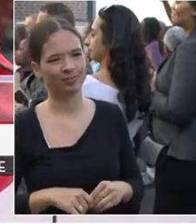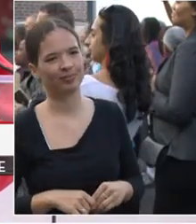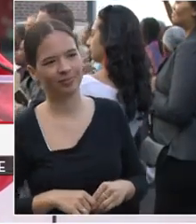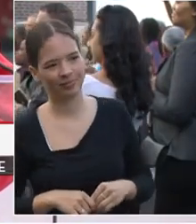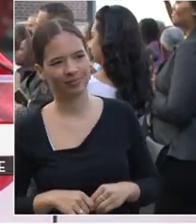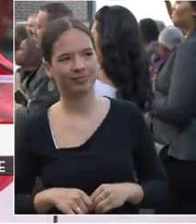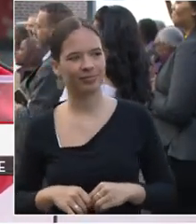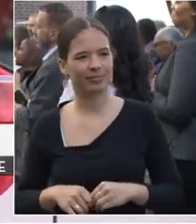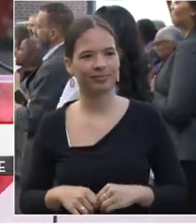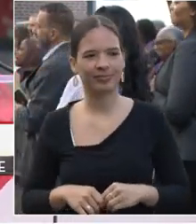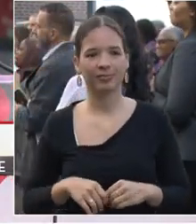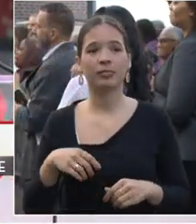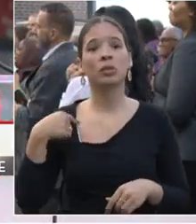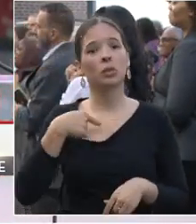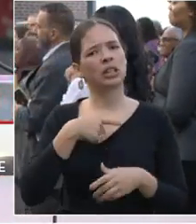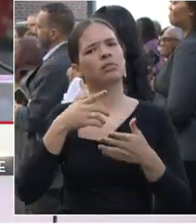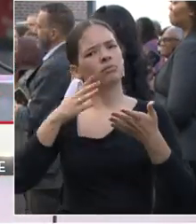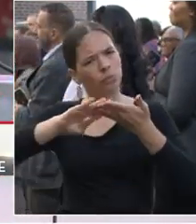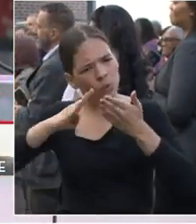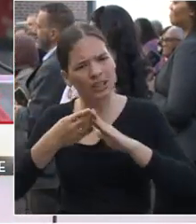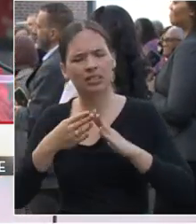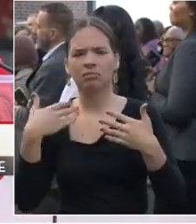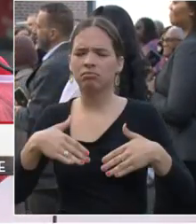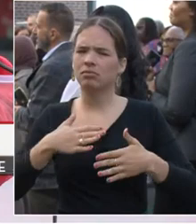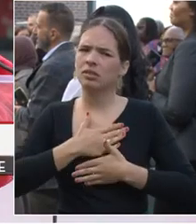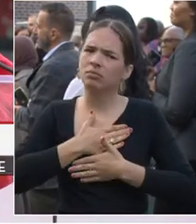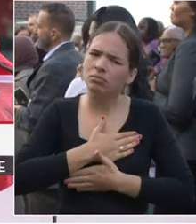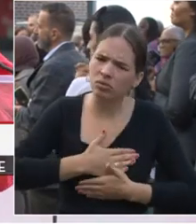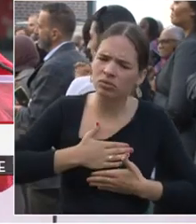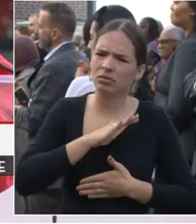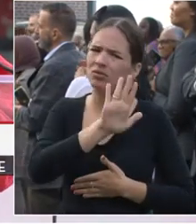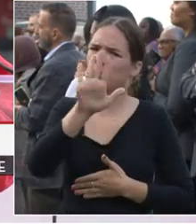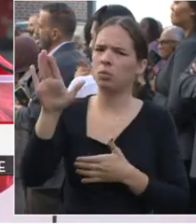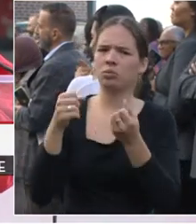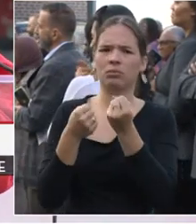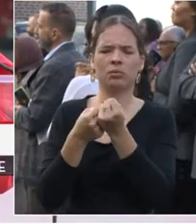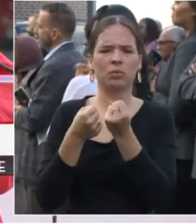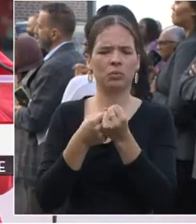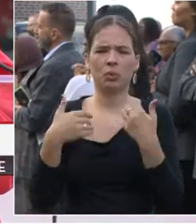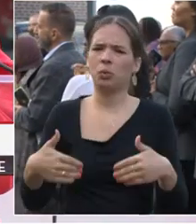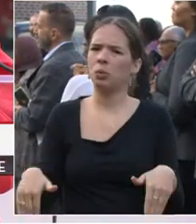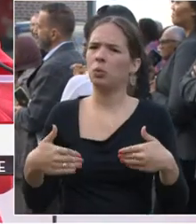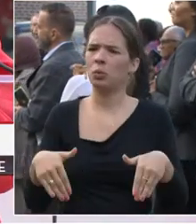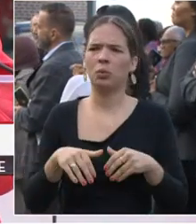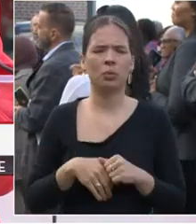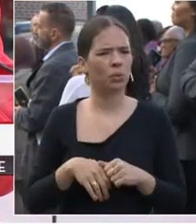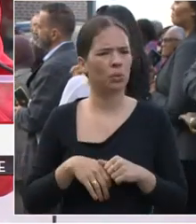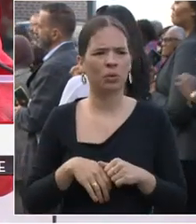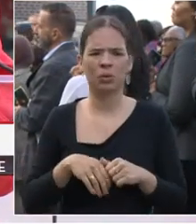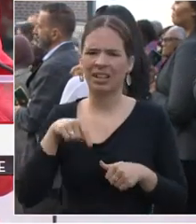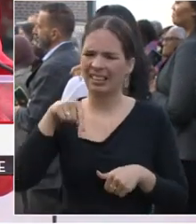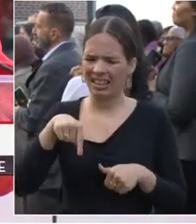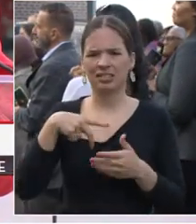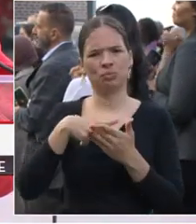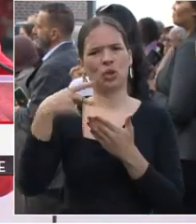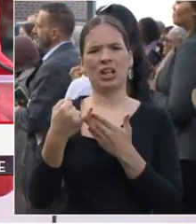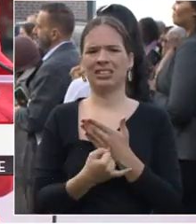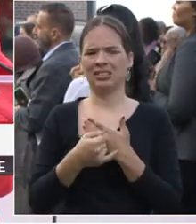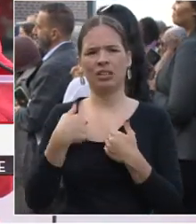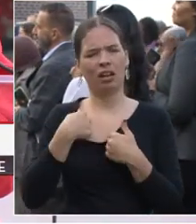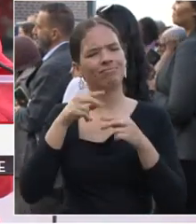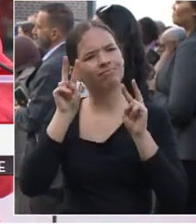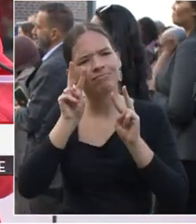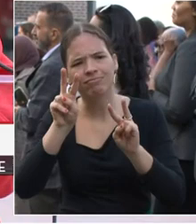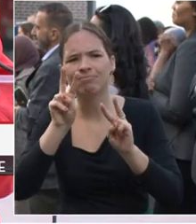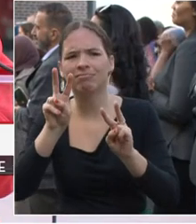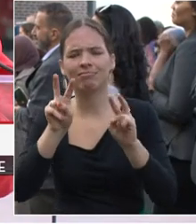Our community appreciates the support your administration has provided this project, and we look forward to your